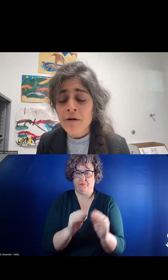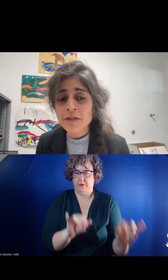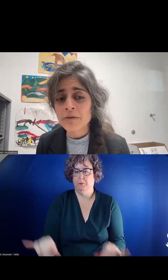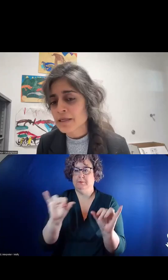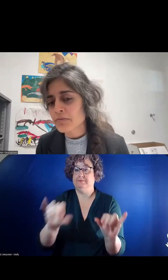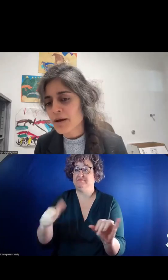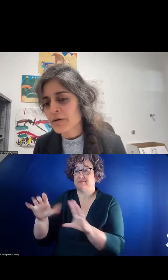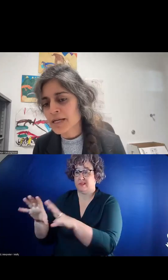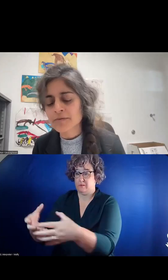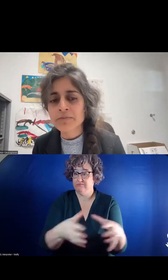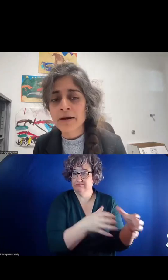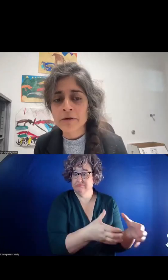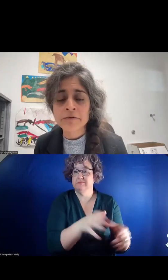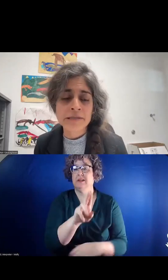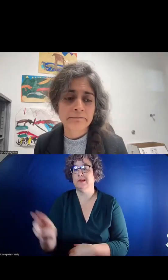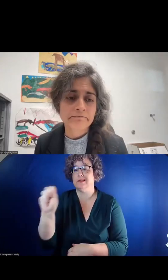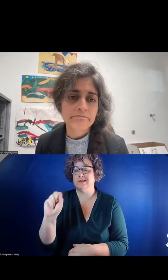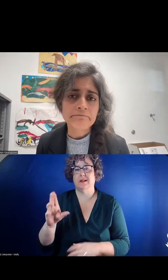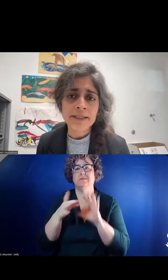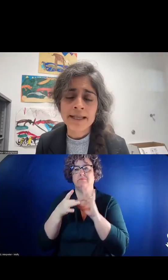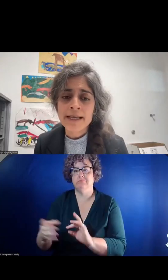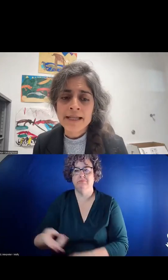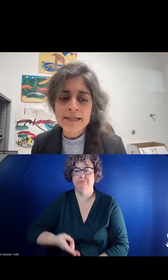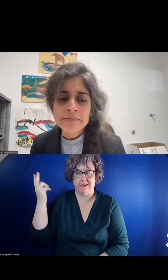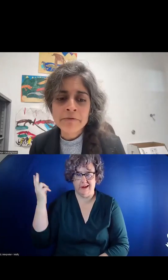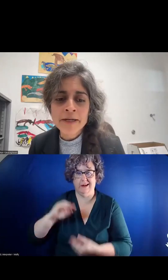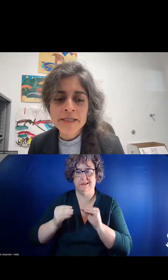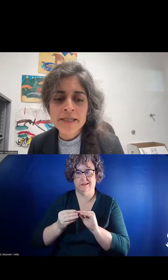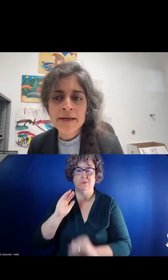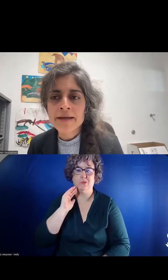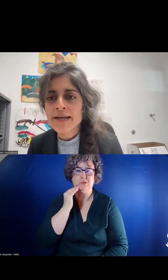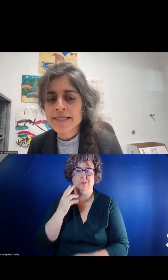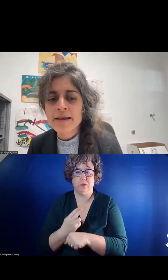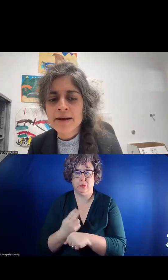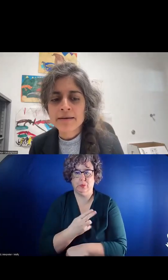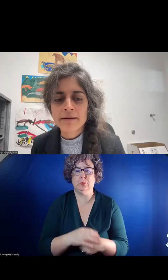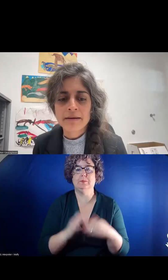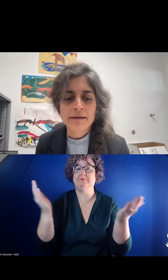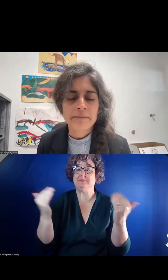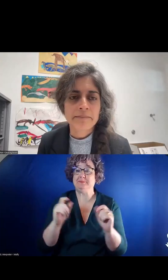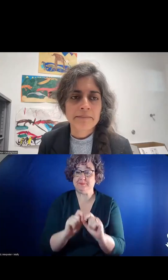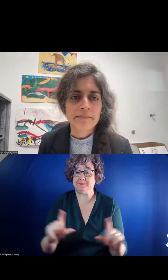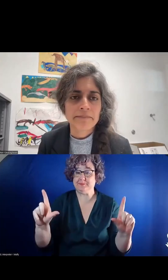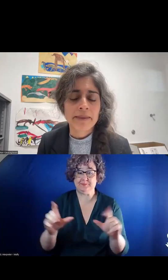are also linked with high rates of tobacco use. Let's move on to the next slide.